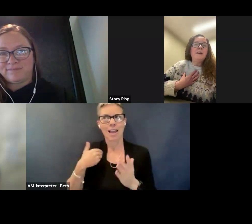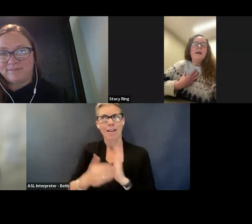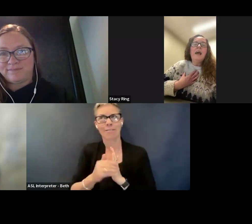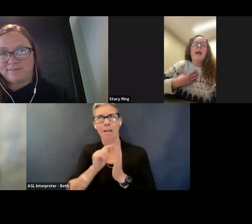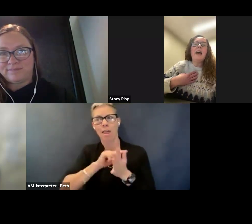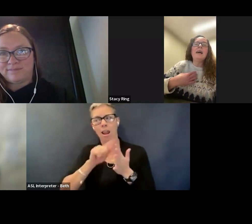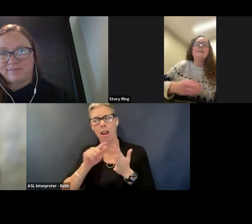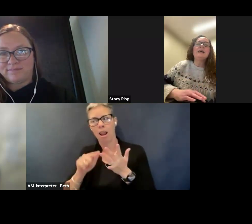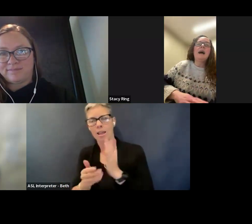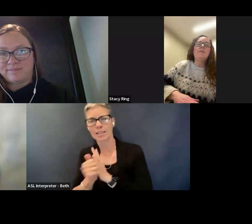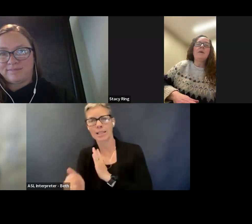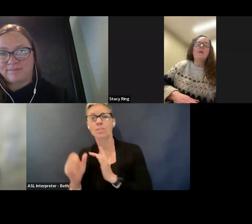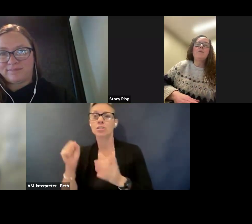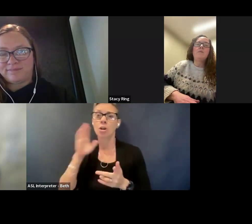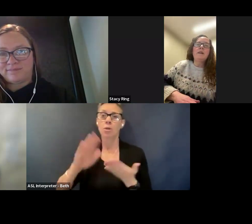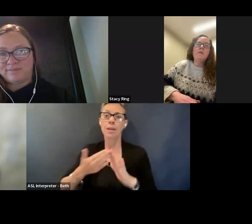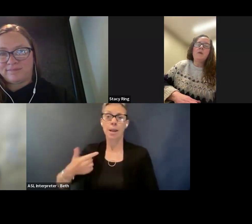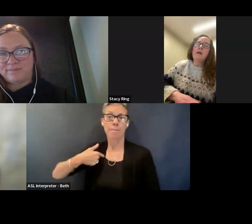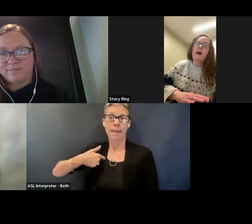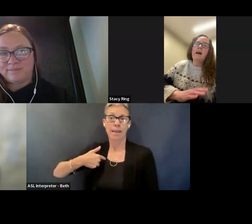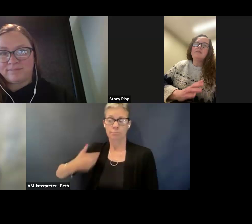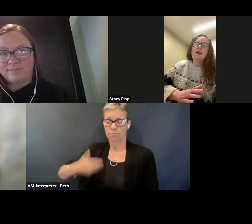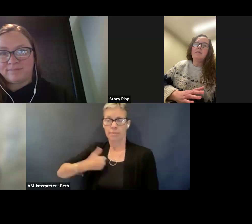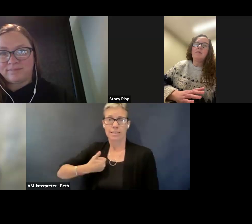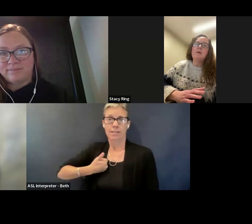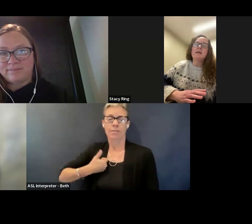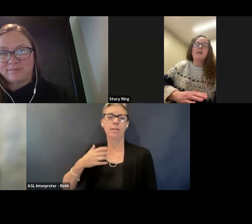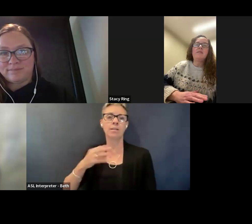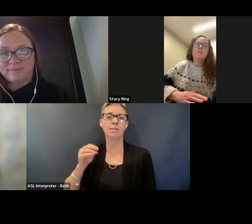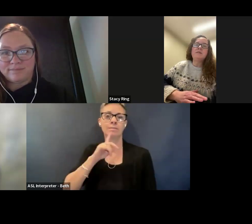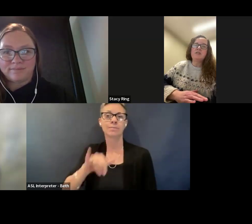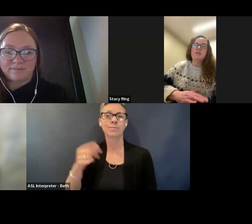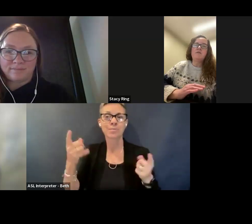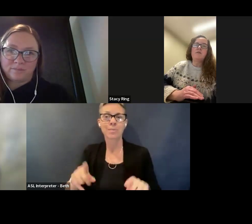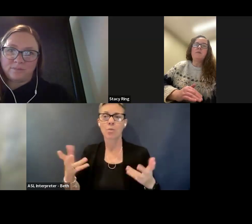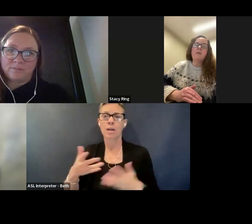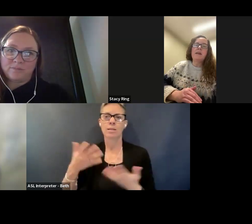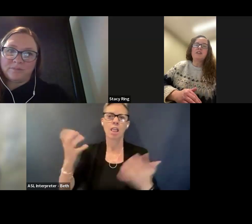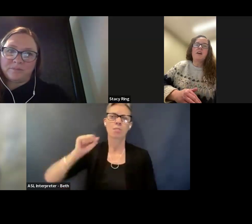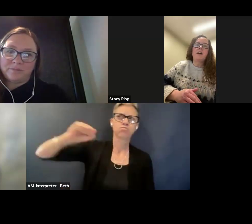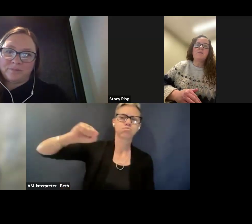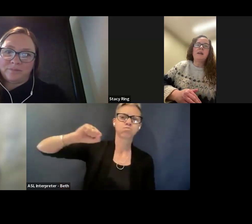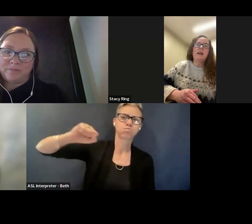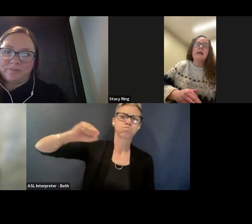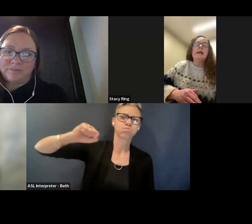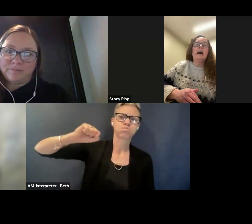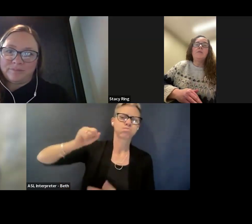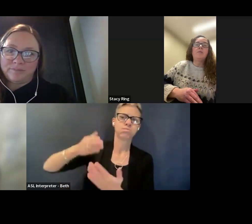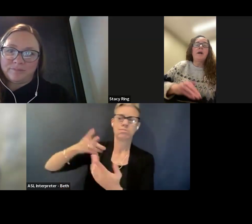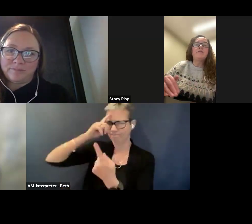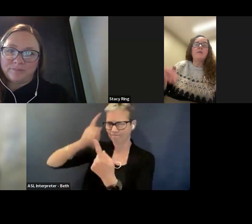be me. And really what we got was a lot of opposition from the managed care